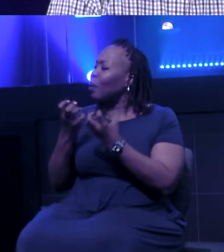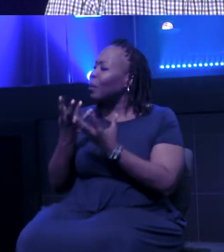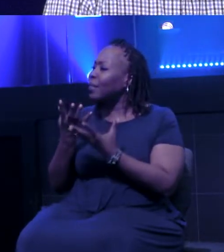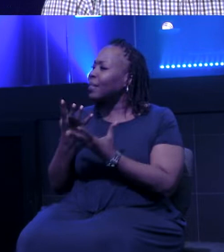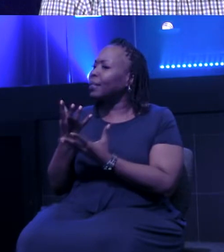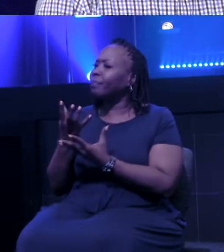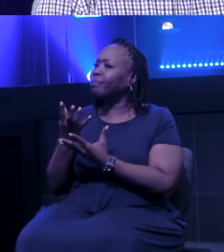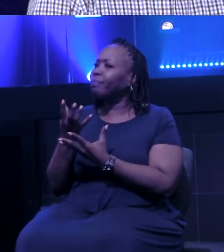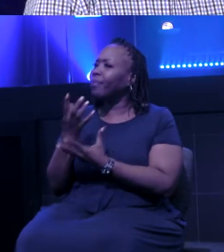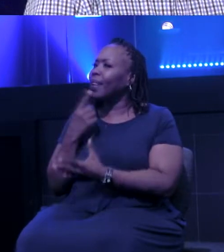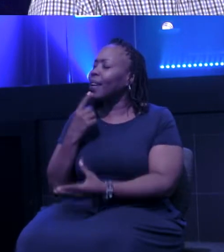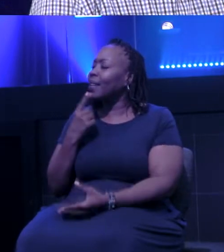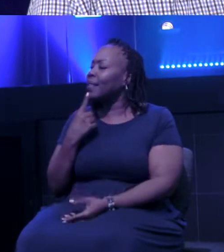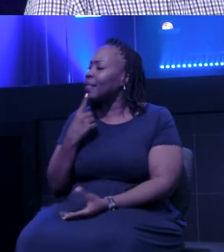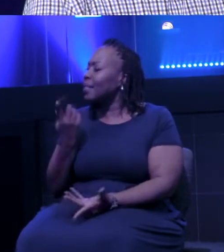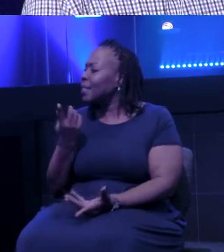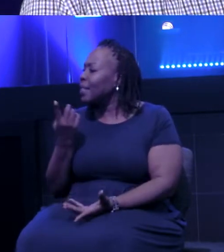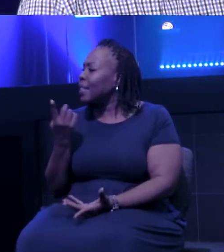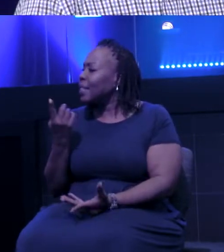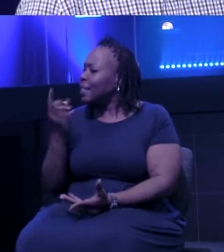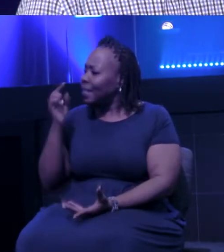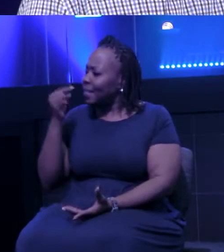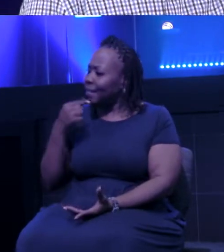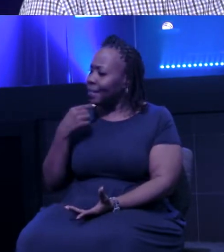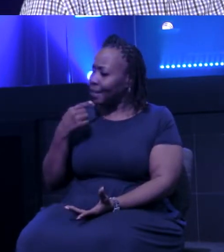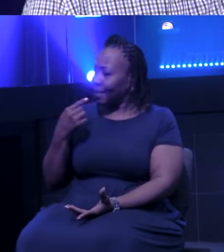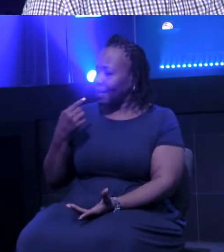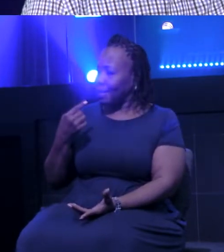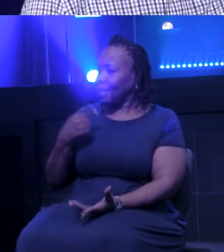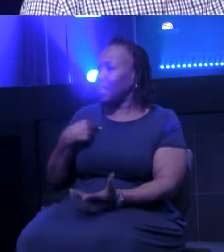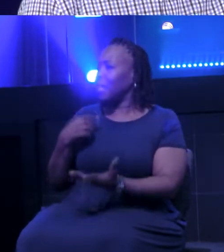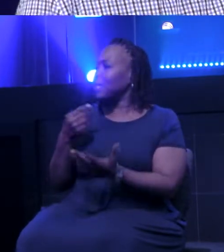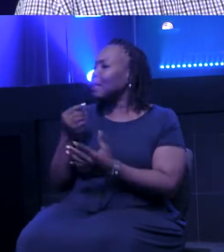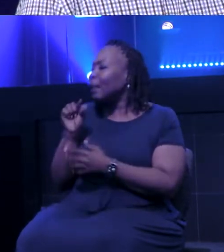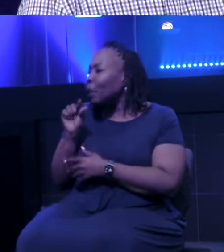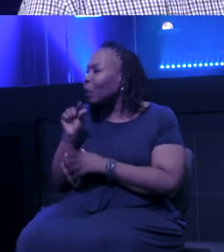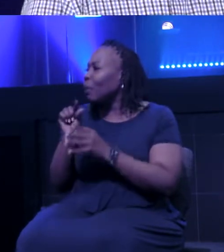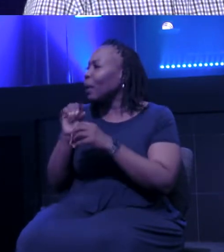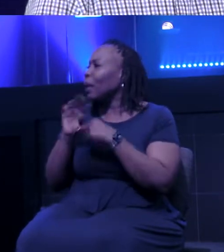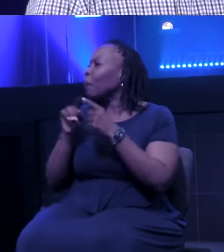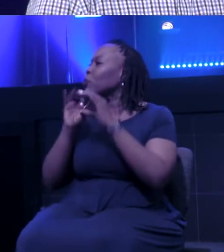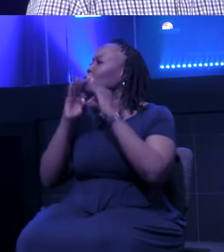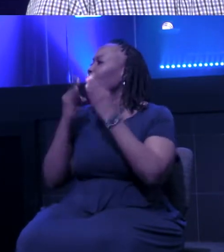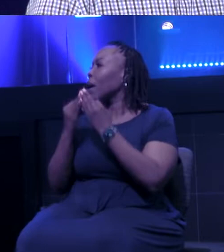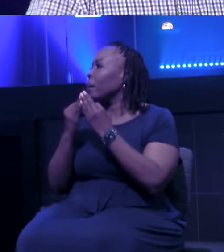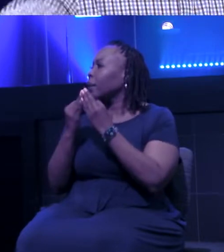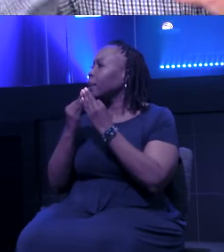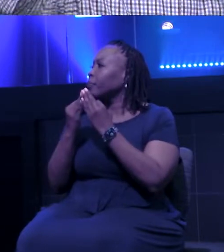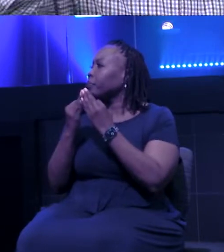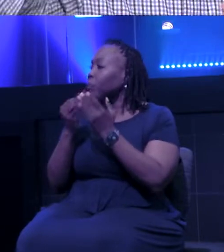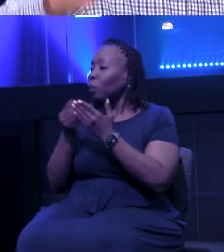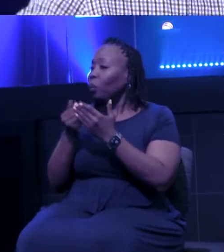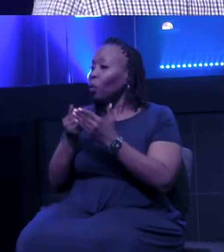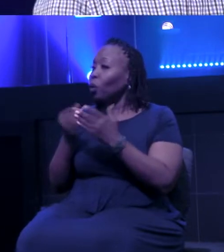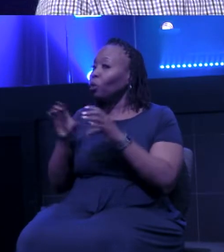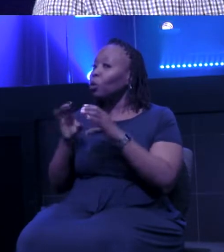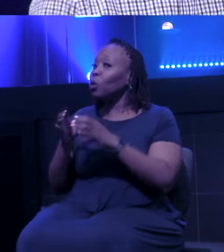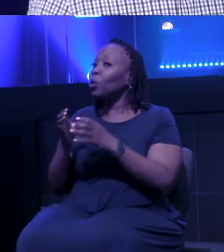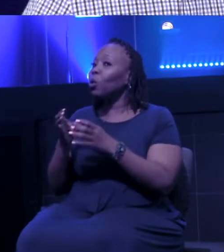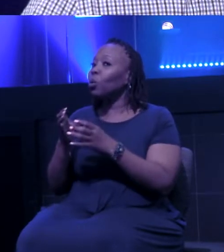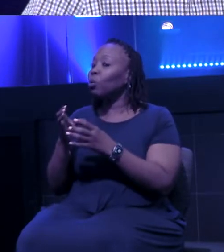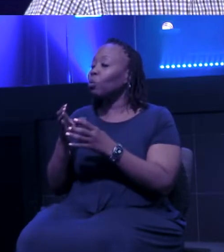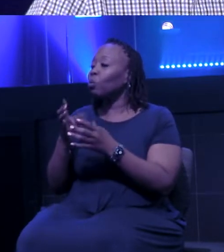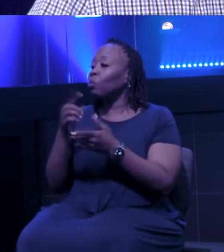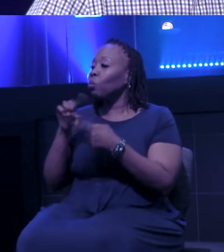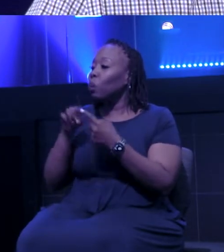today, why don't you tell us a little bit about your family? Before you do, I got to tell you, when we're doing these interviews, I've